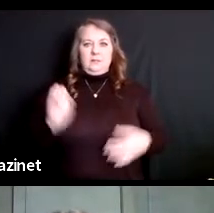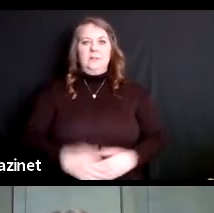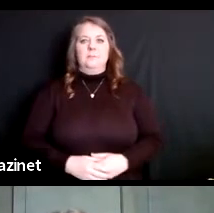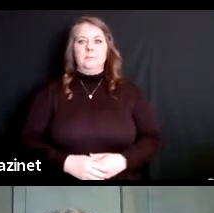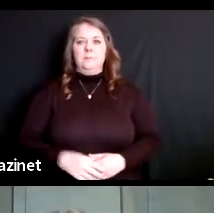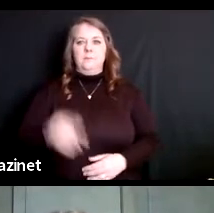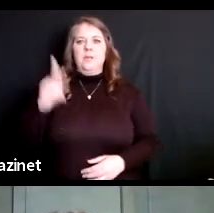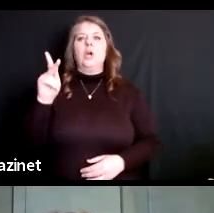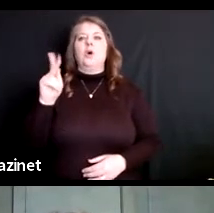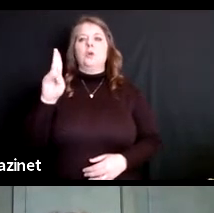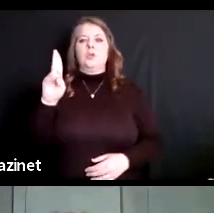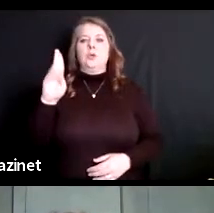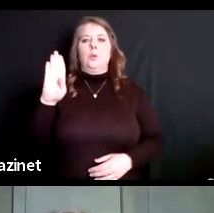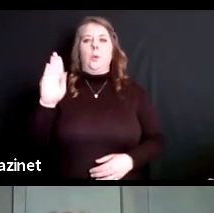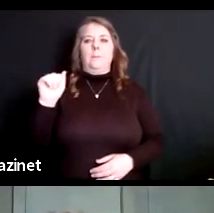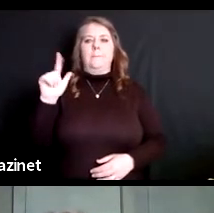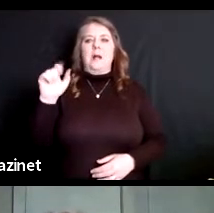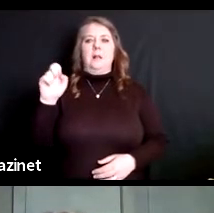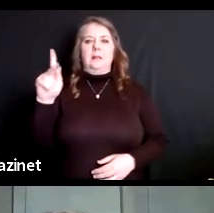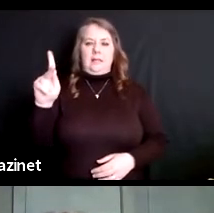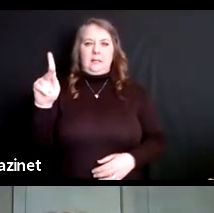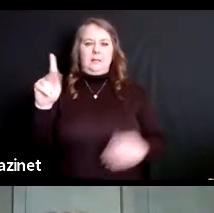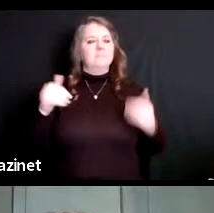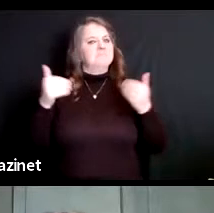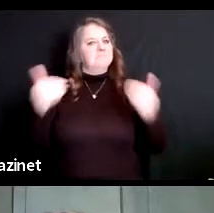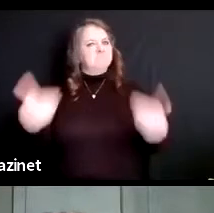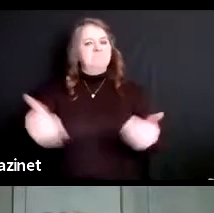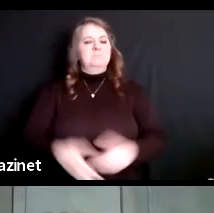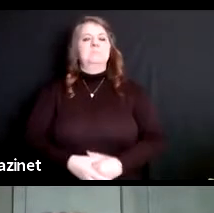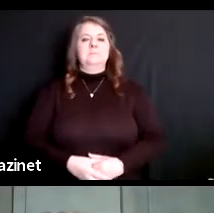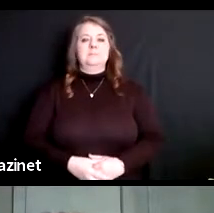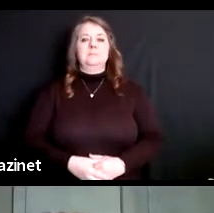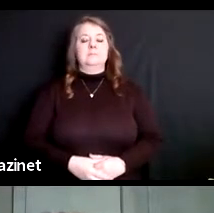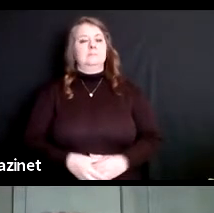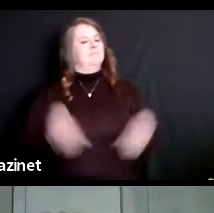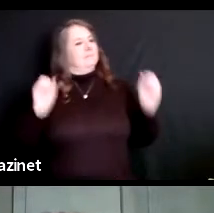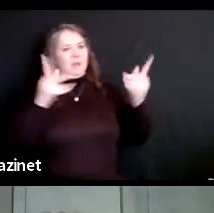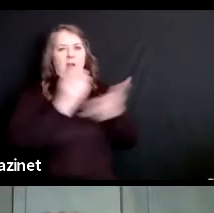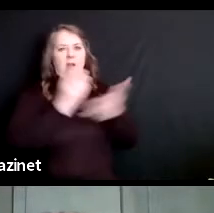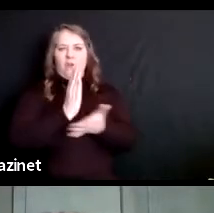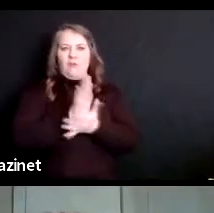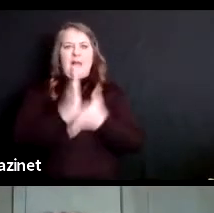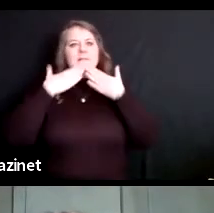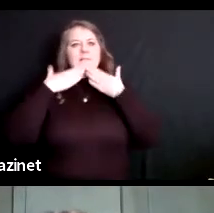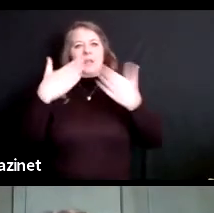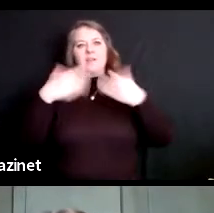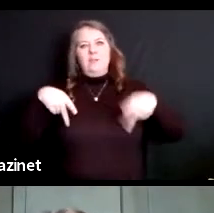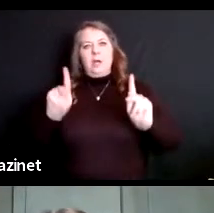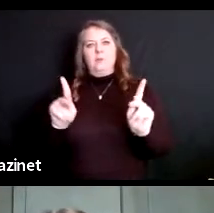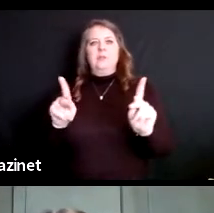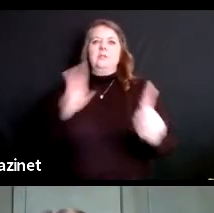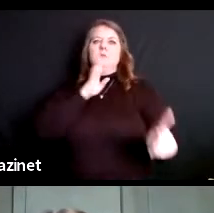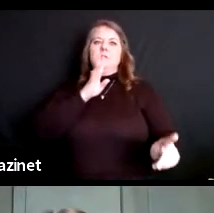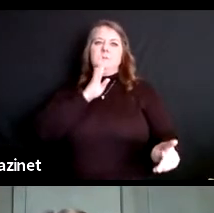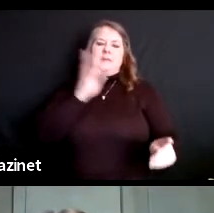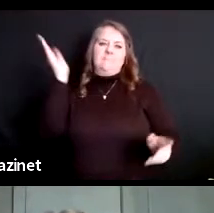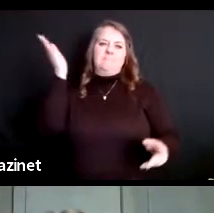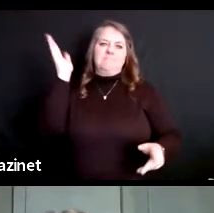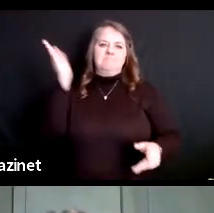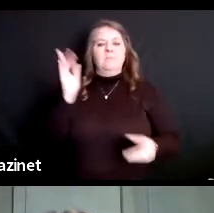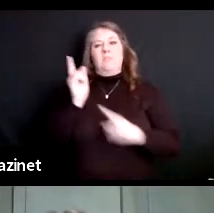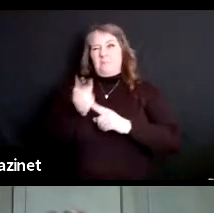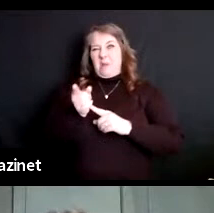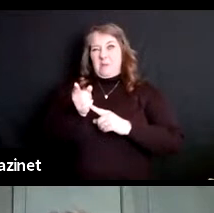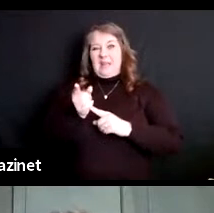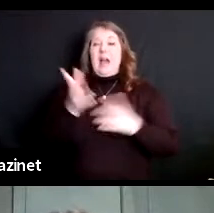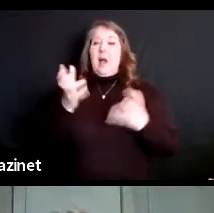Mrs. Kubalik, your microphone is unmuted. All right, thank you for this opportunity to speak for a moment. I just wanted to say